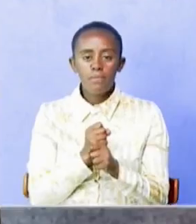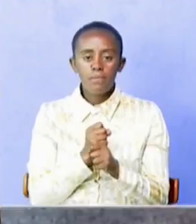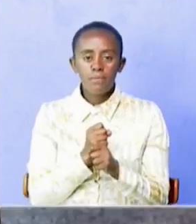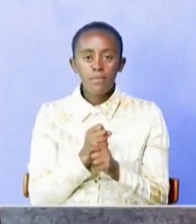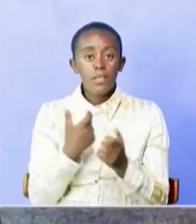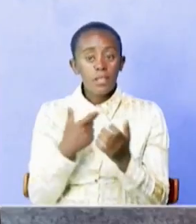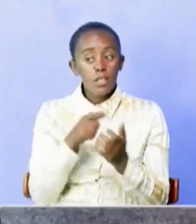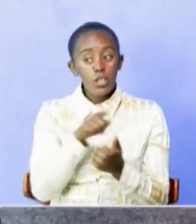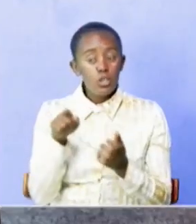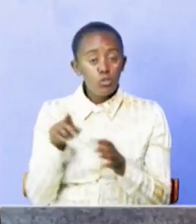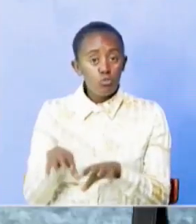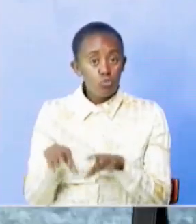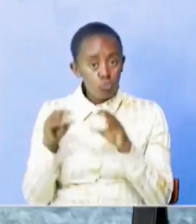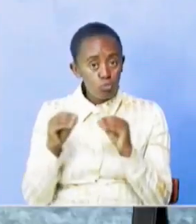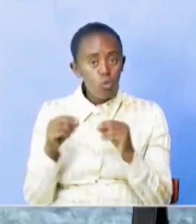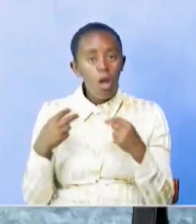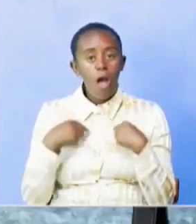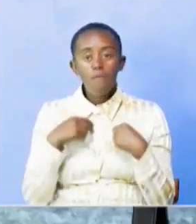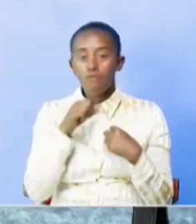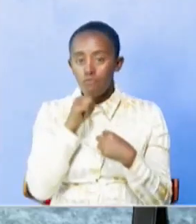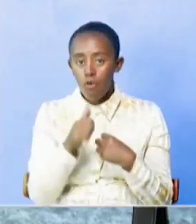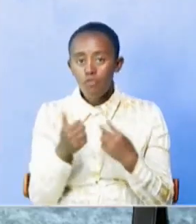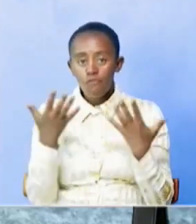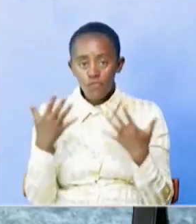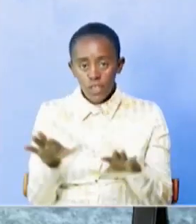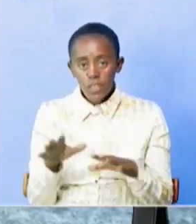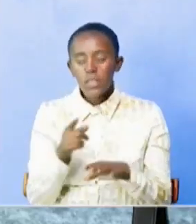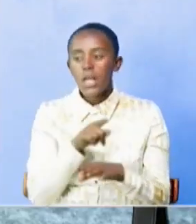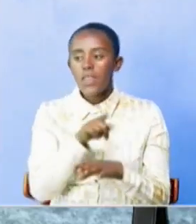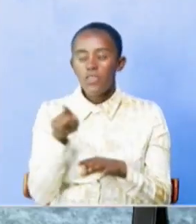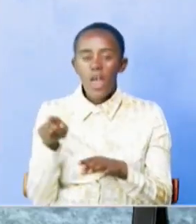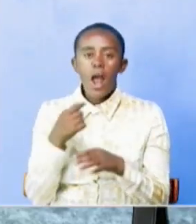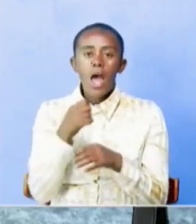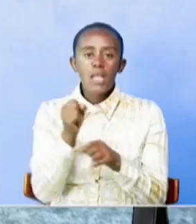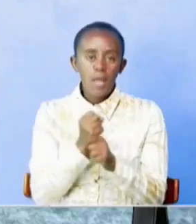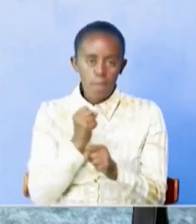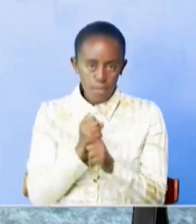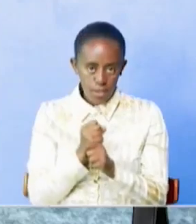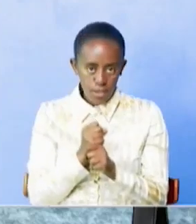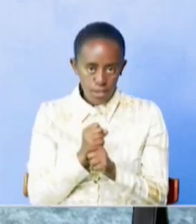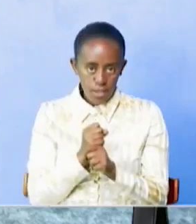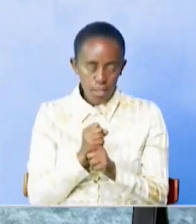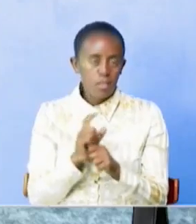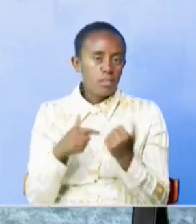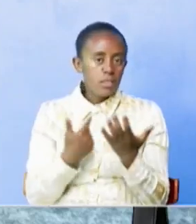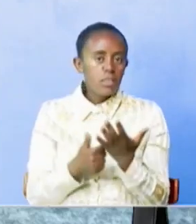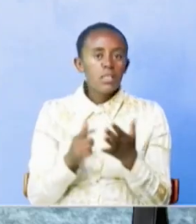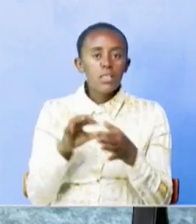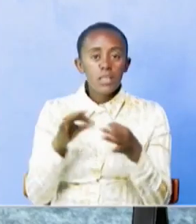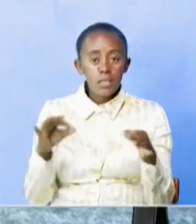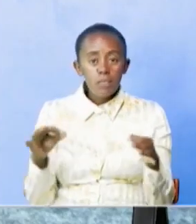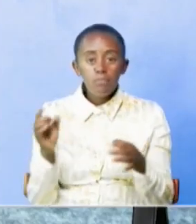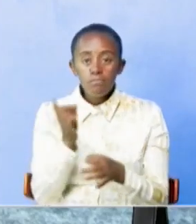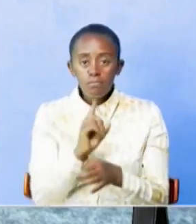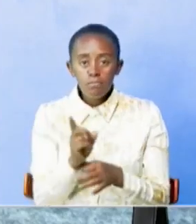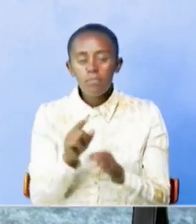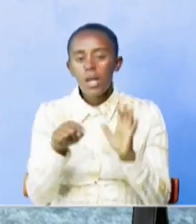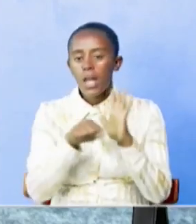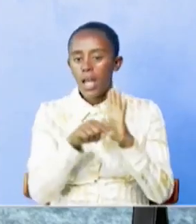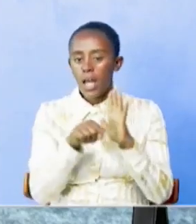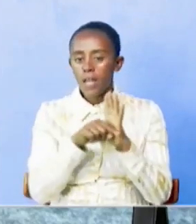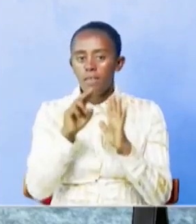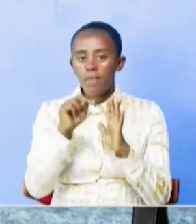The students have not finished their assignments. So this statement is what? A